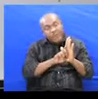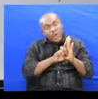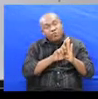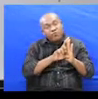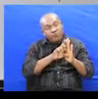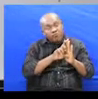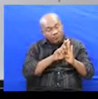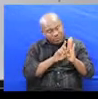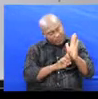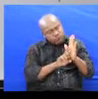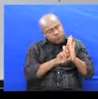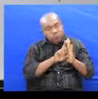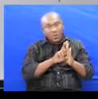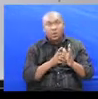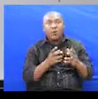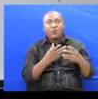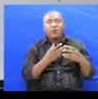of solution.